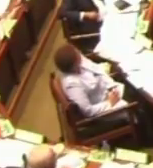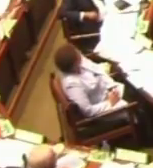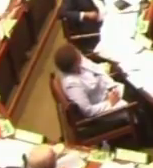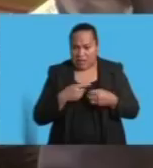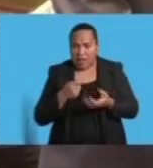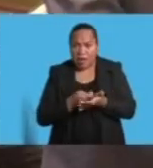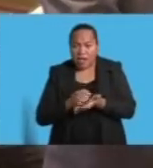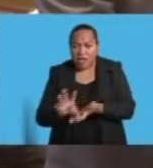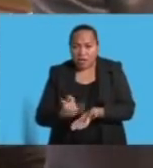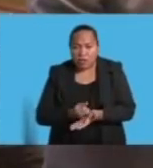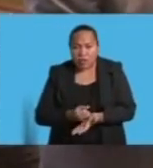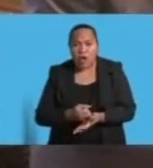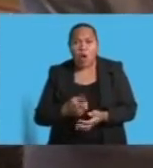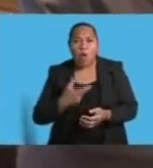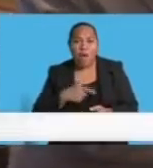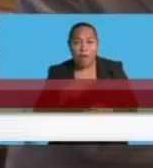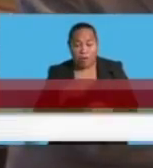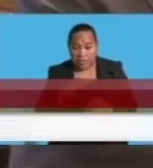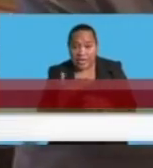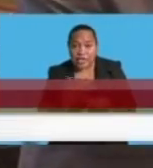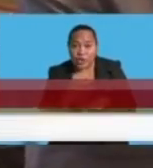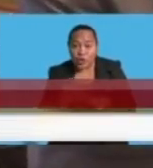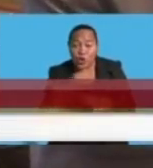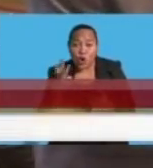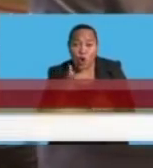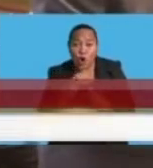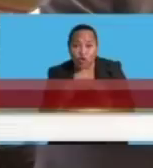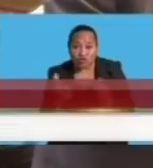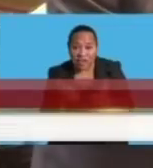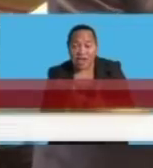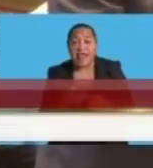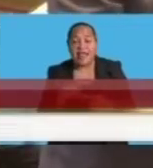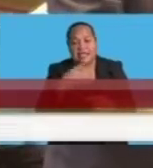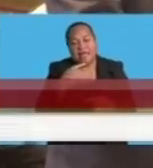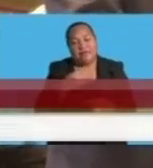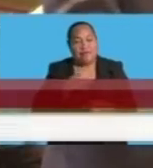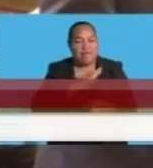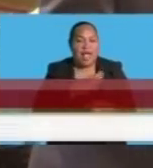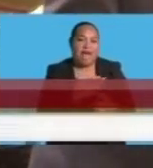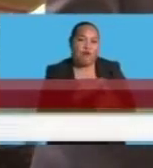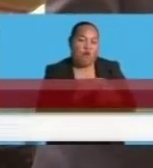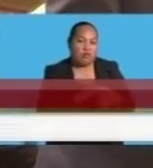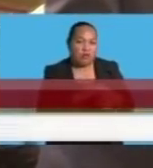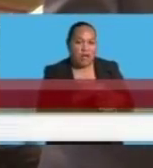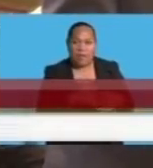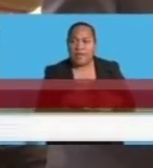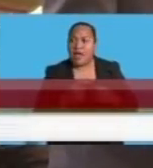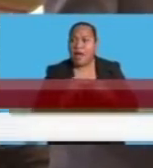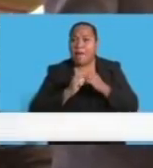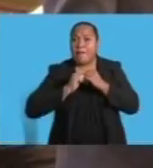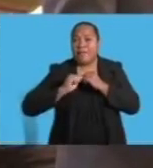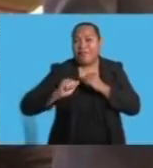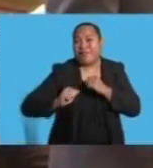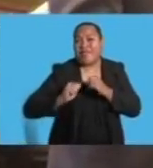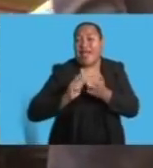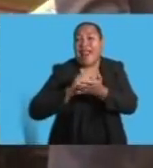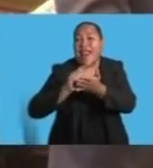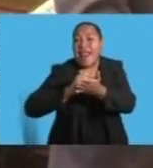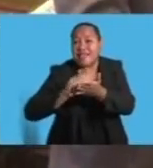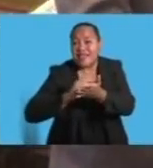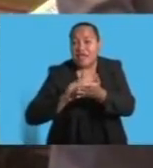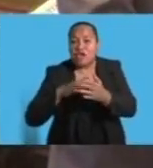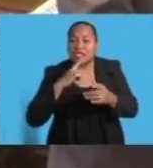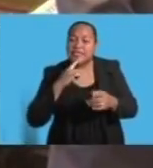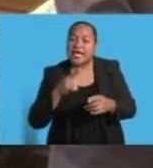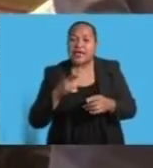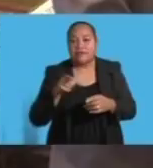their performance. Following the new contract, they had made personal commitments. The advertising of positions afterwards, resulting in acting